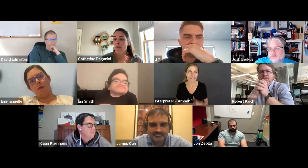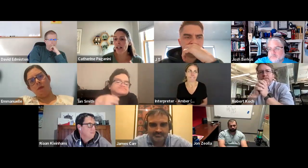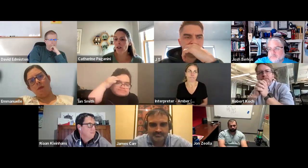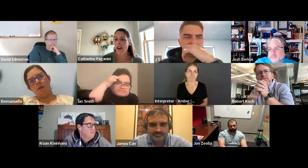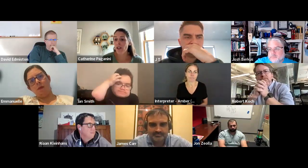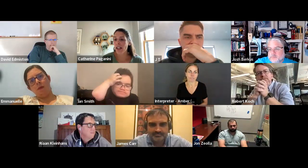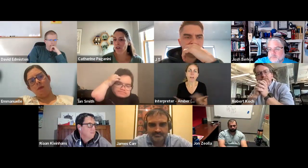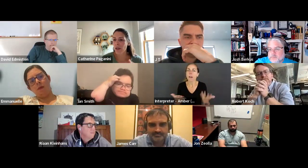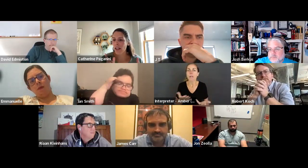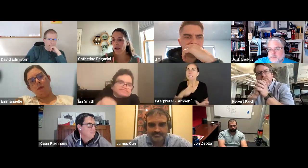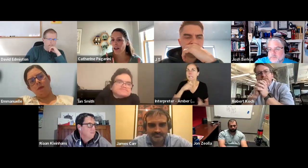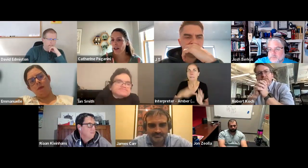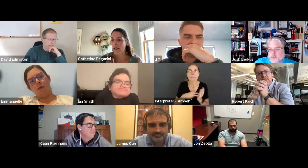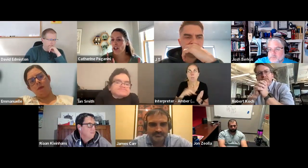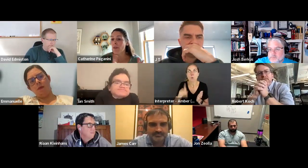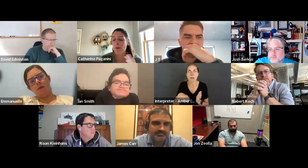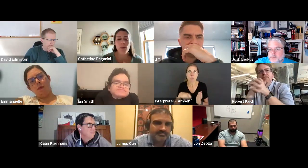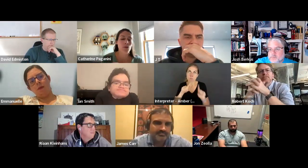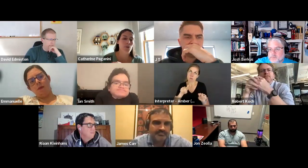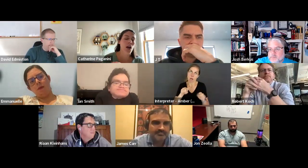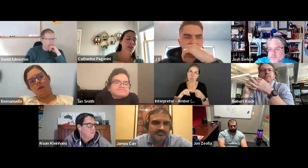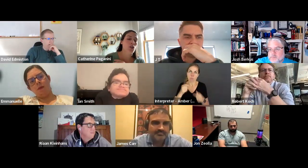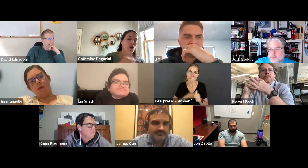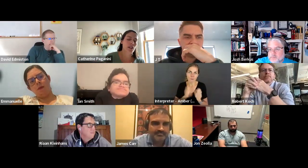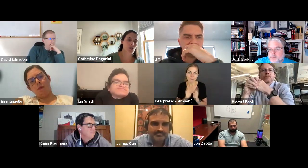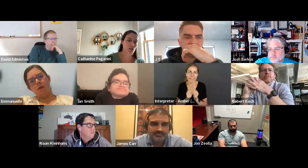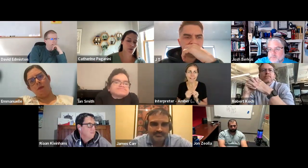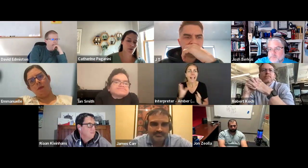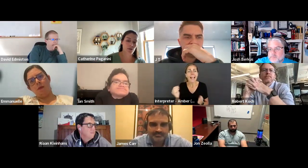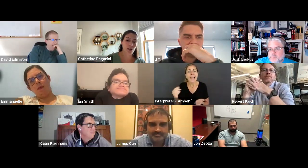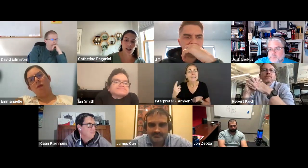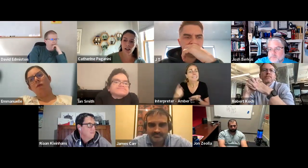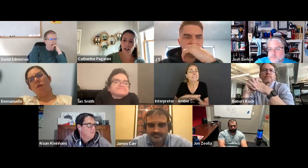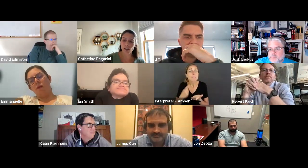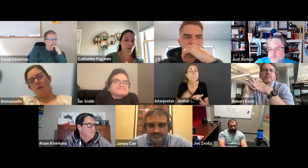it doesn't mean that you have to attend every meeting. And some team members will probably turn into